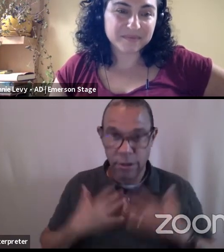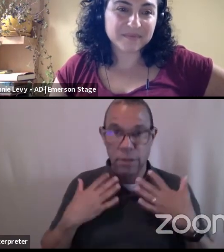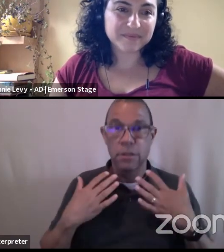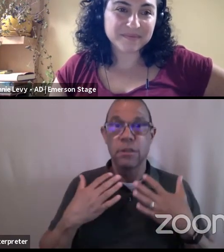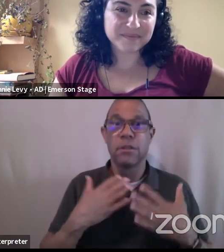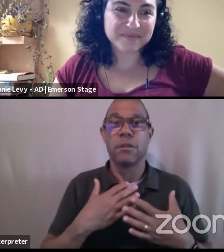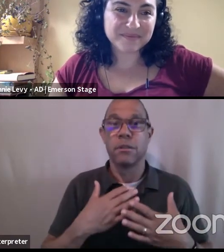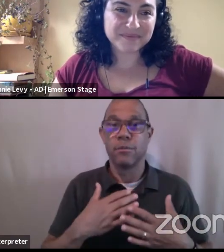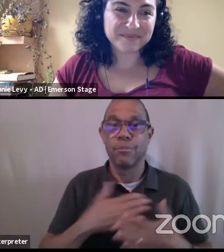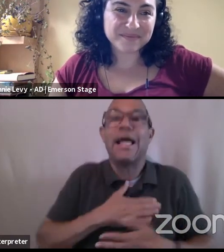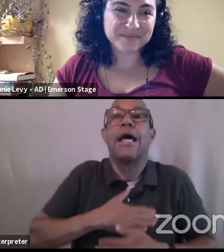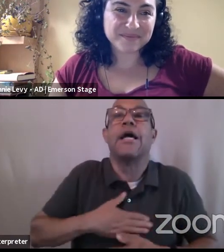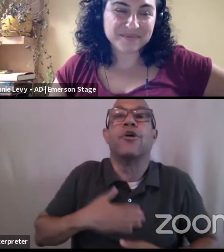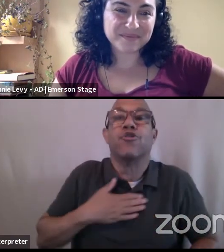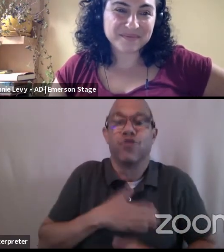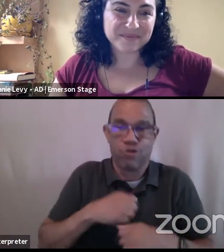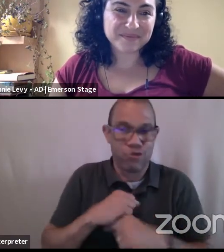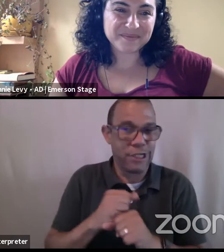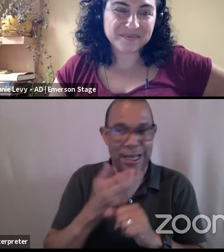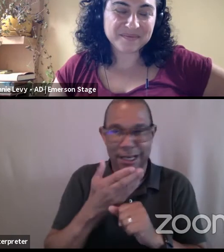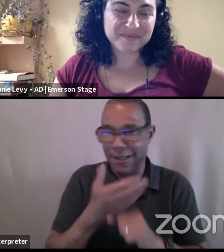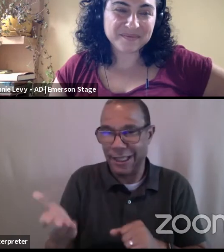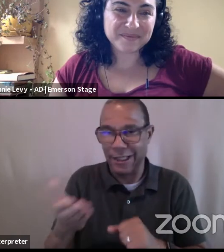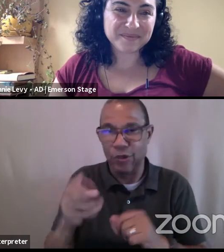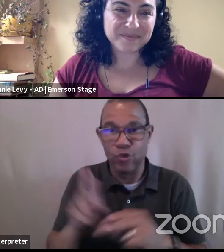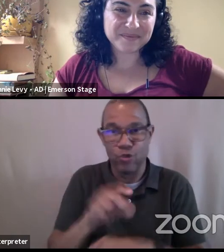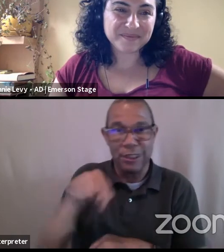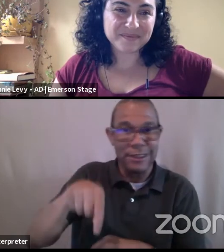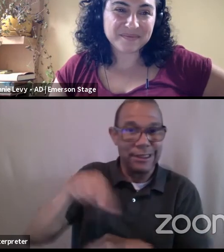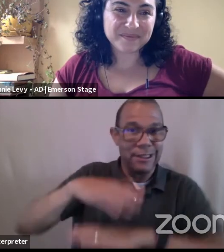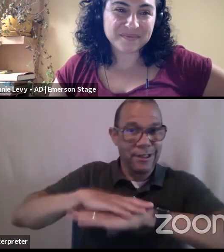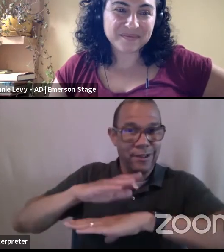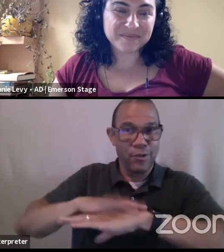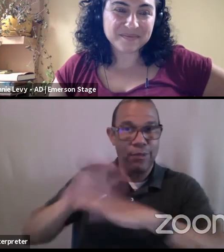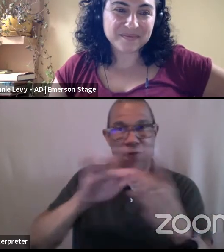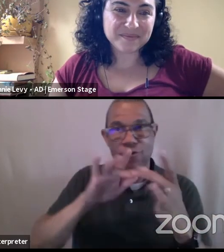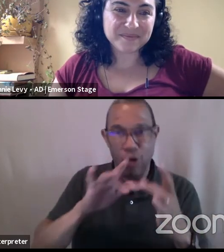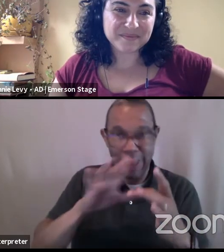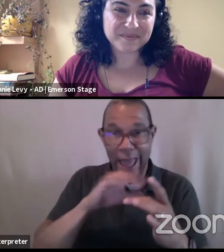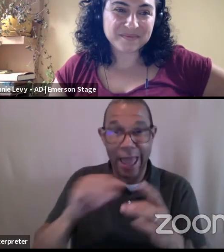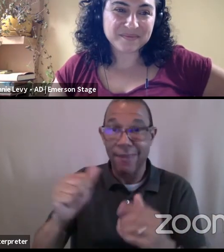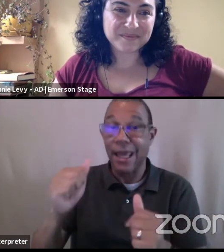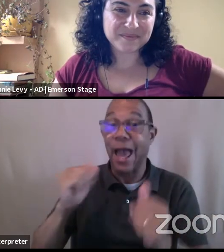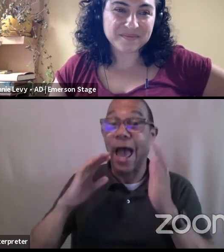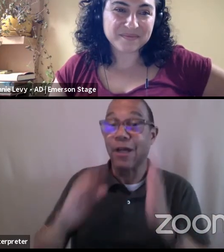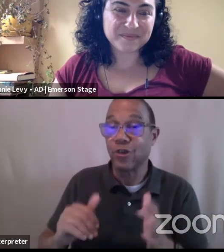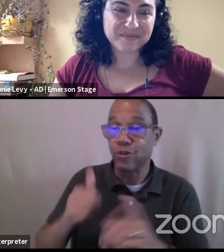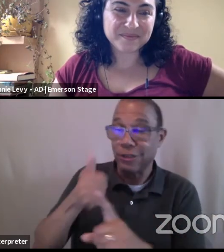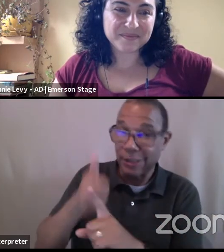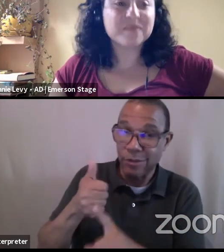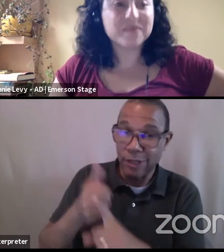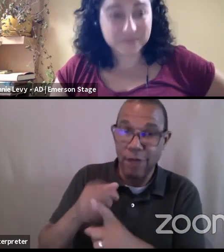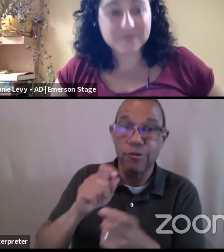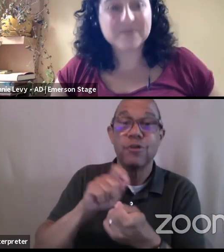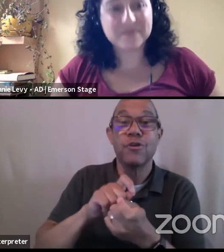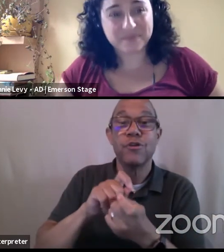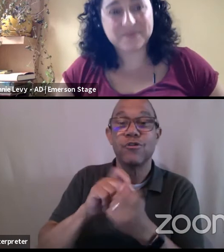platform you can do all sorts of things and the actors they transformed their own uh homes